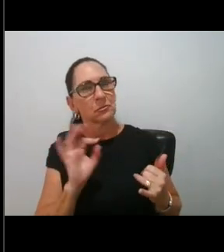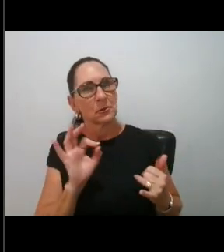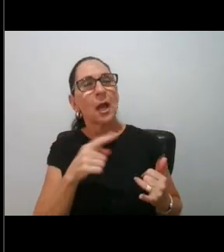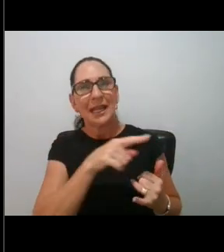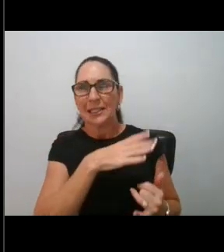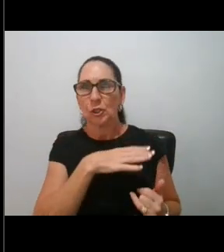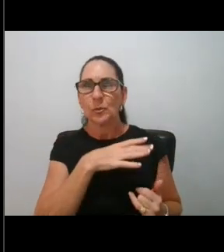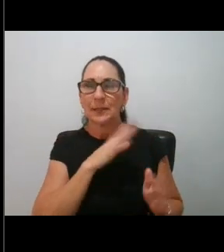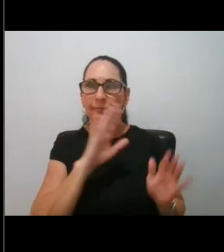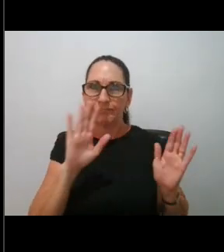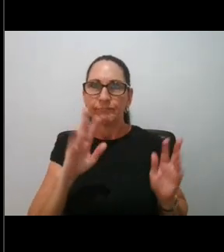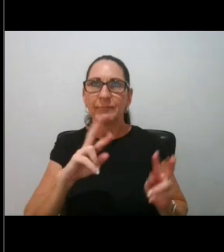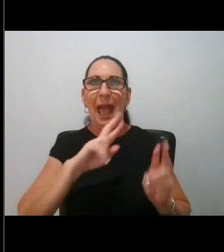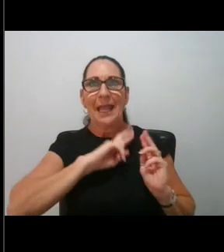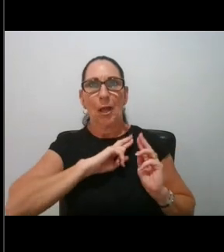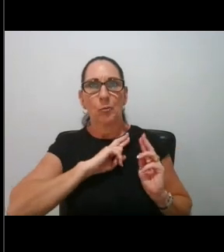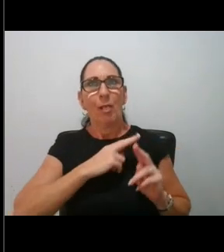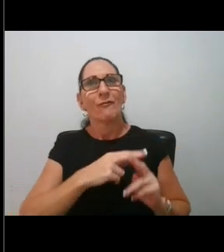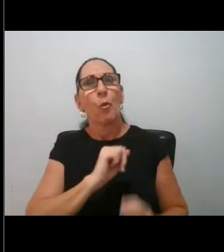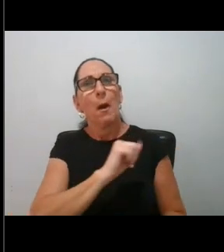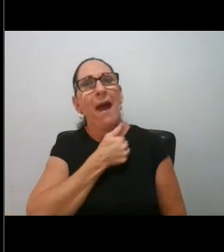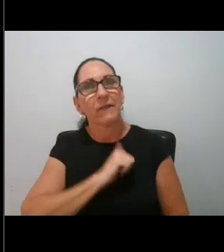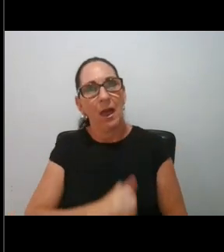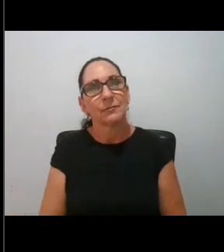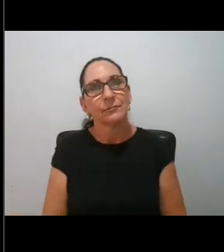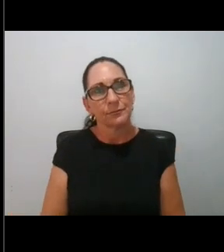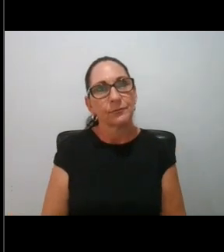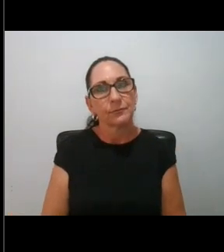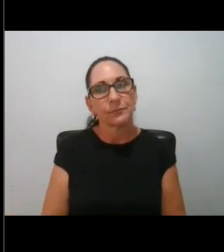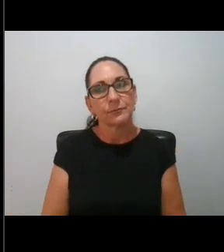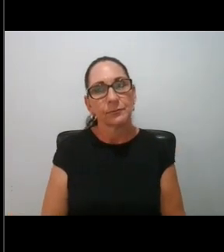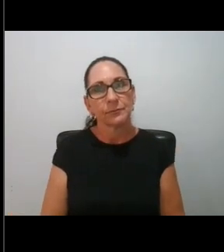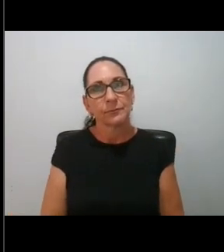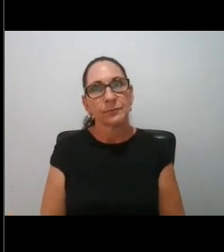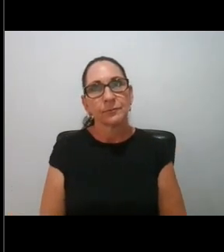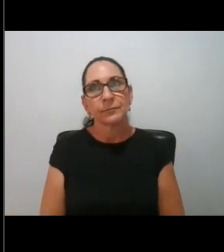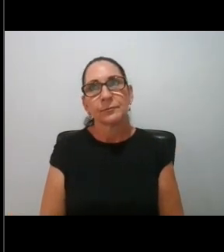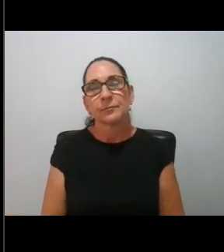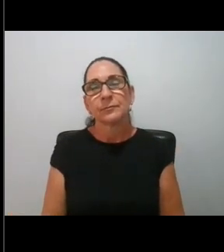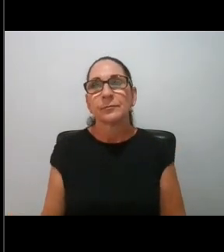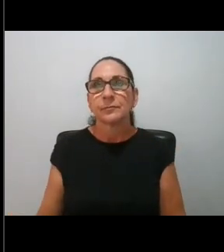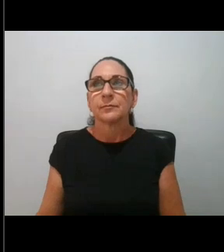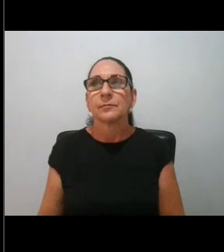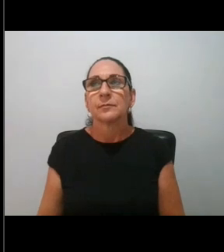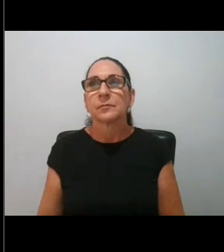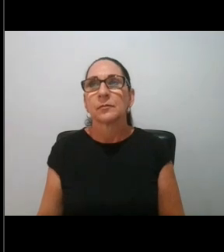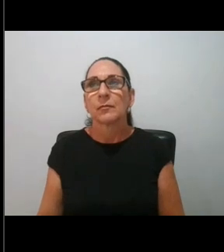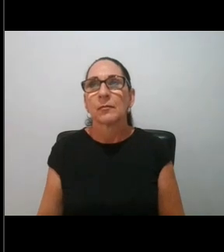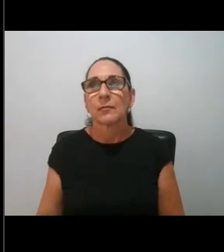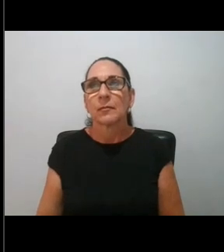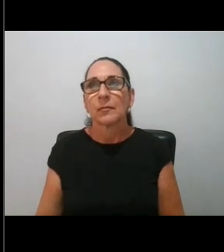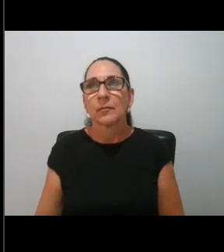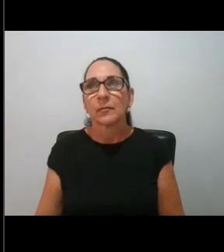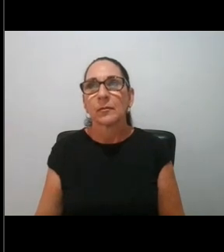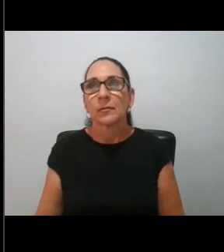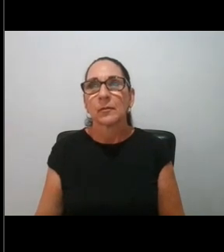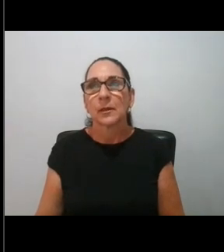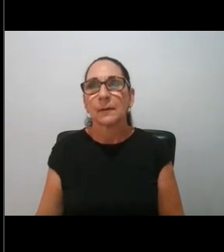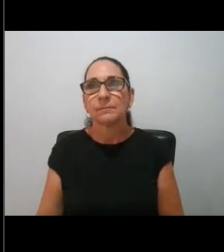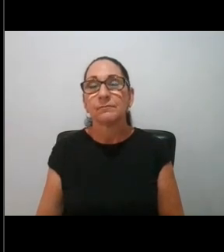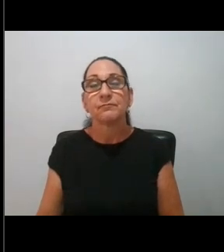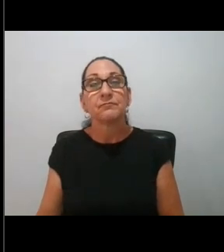behaviour. Thanks, Andrew. Thanks, Catherine. There are also benefits for the community at